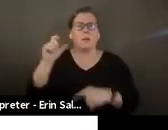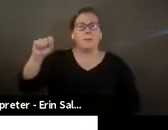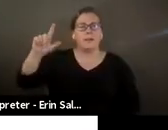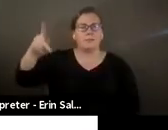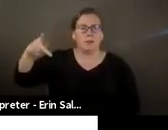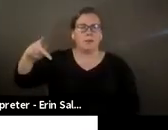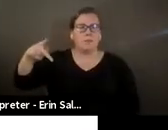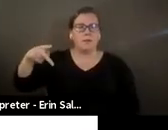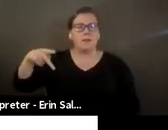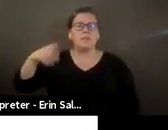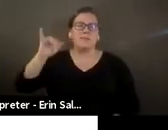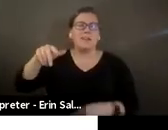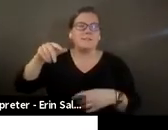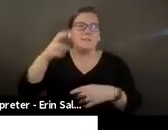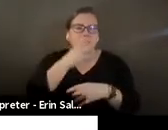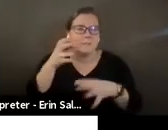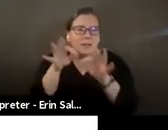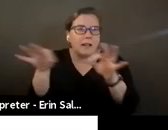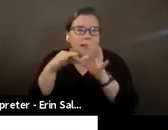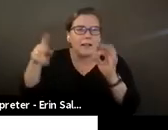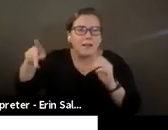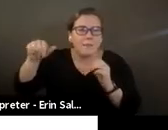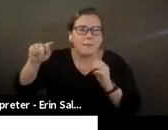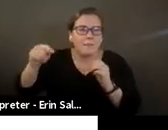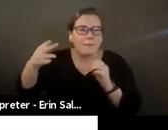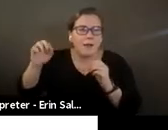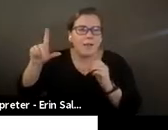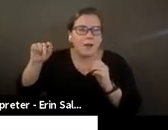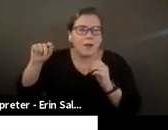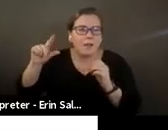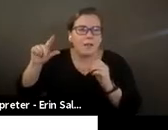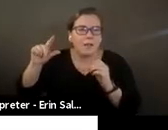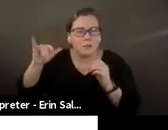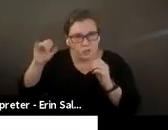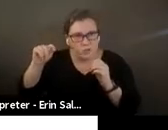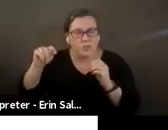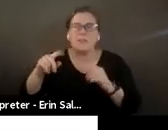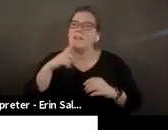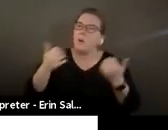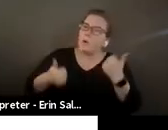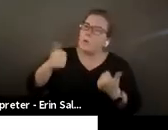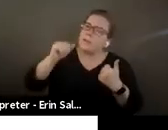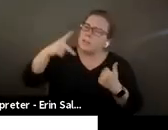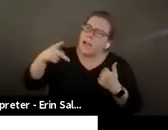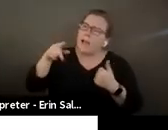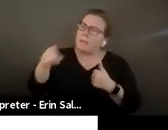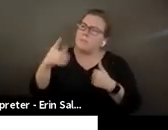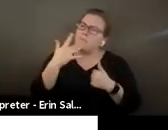SLPs, which is a speech language pathologist. I get a lot of questions saying, well, what app, Casey, would you